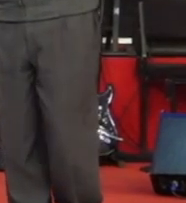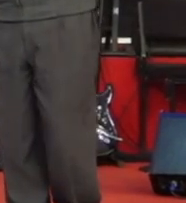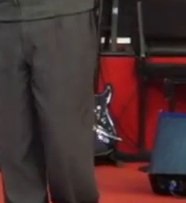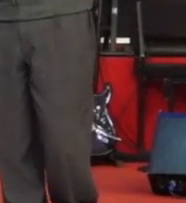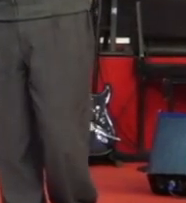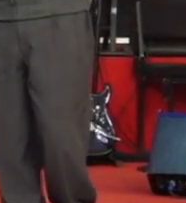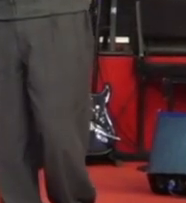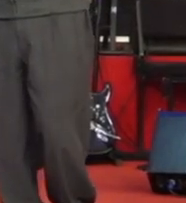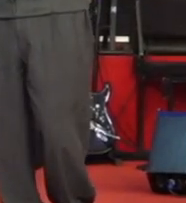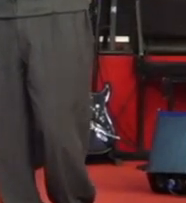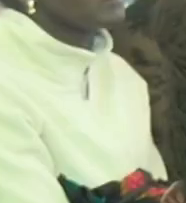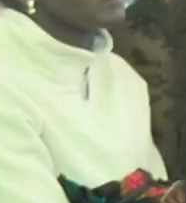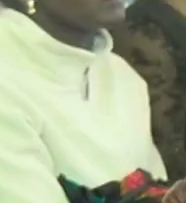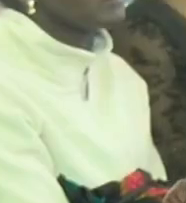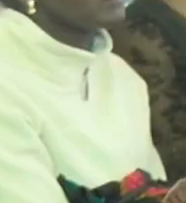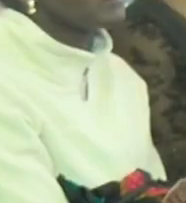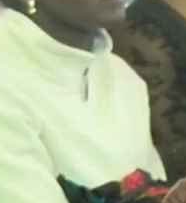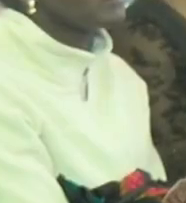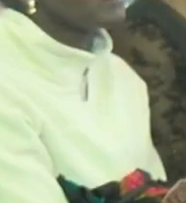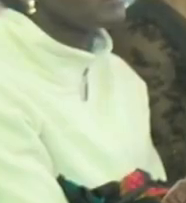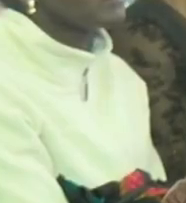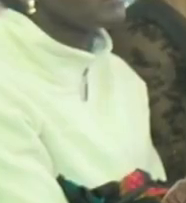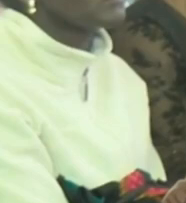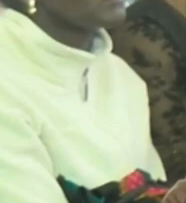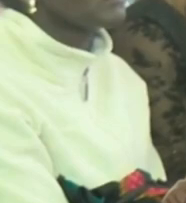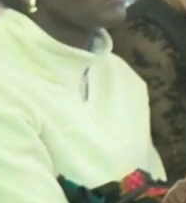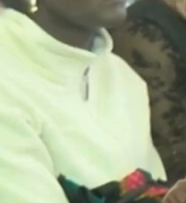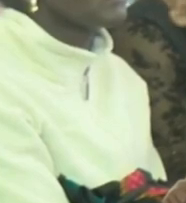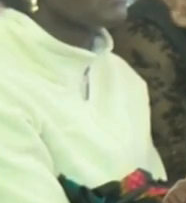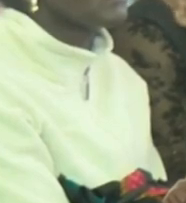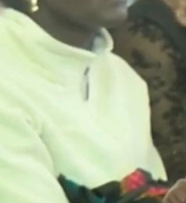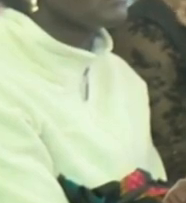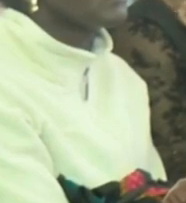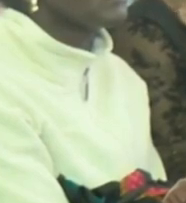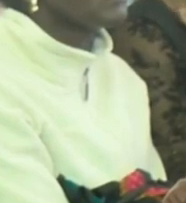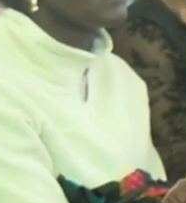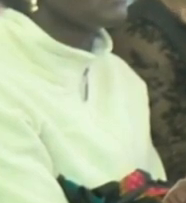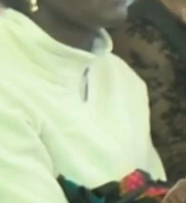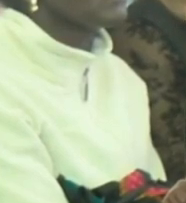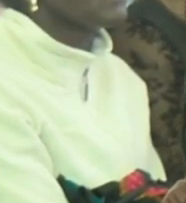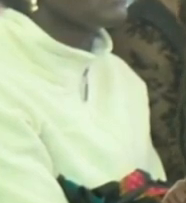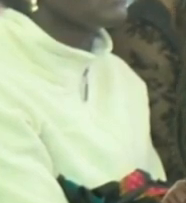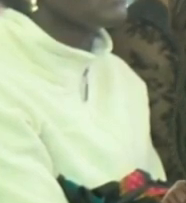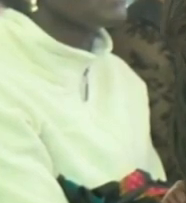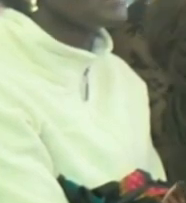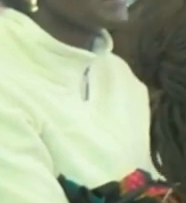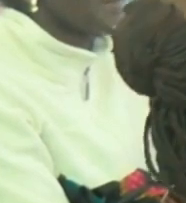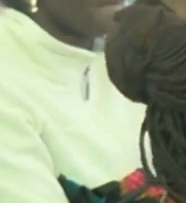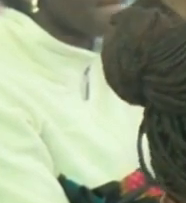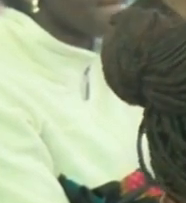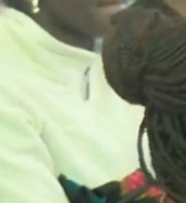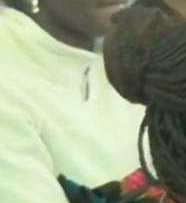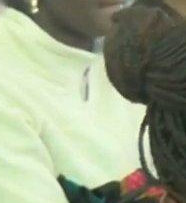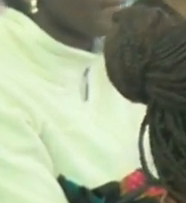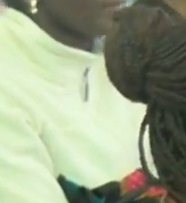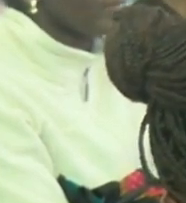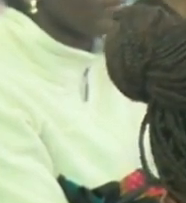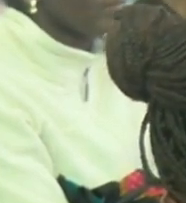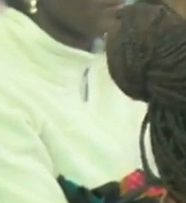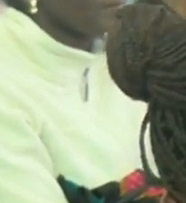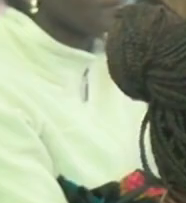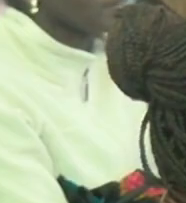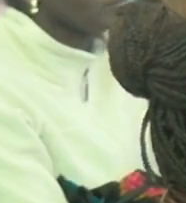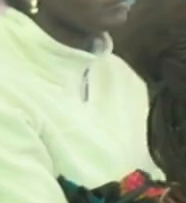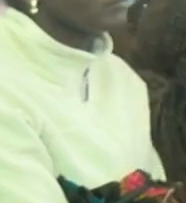in the year of threshing mountains. Tukiwa bado kwenye mwaka huu wa kusaga milima. And in this service, I remember Reverend Kihato reminded us